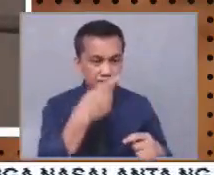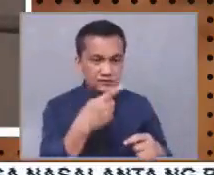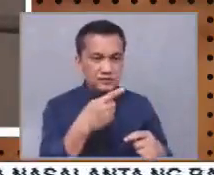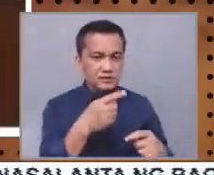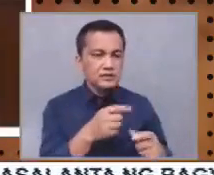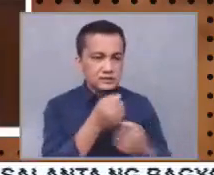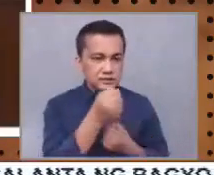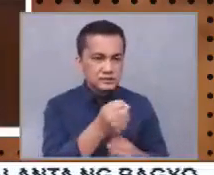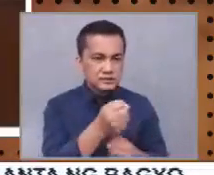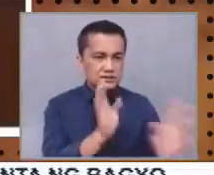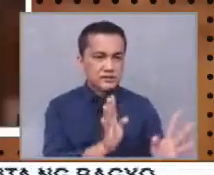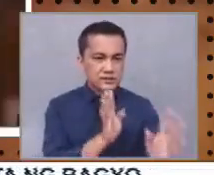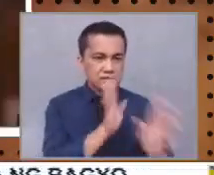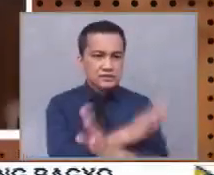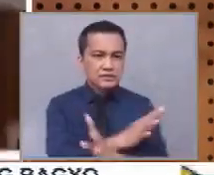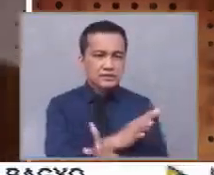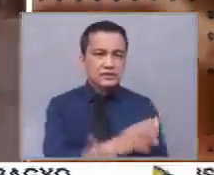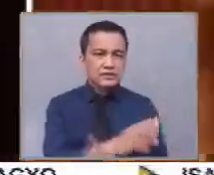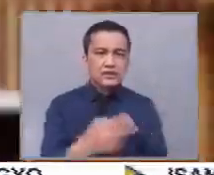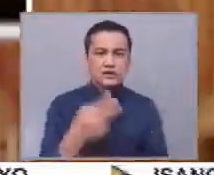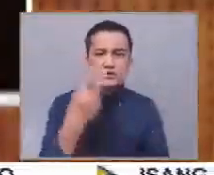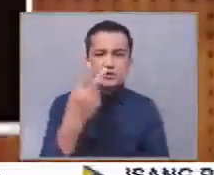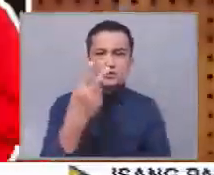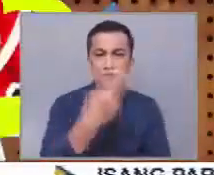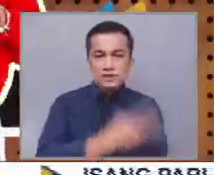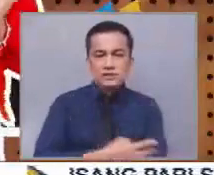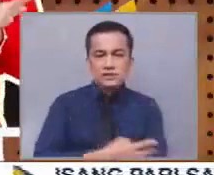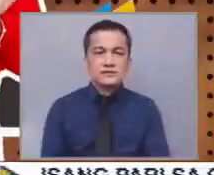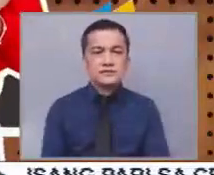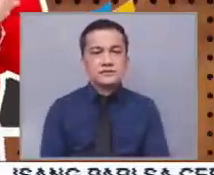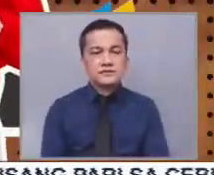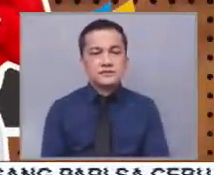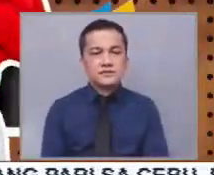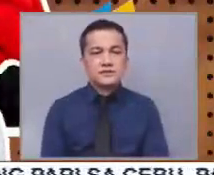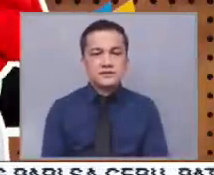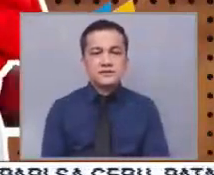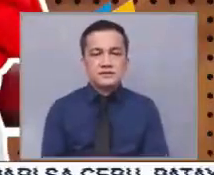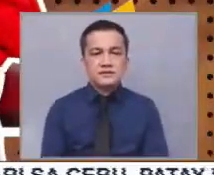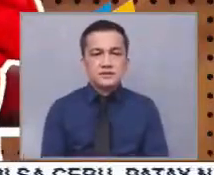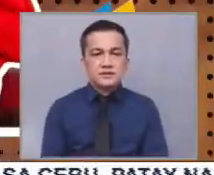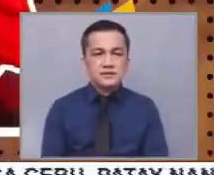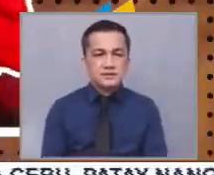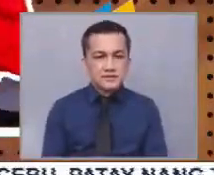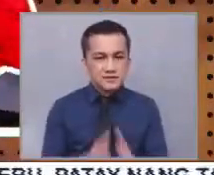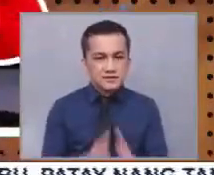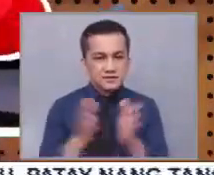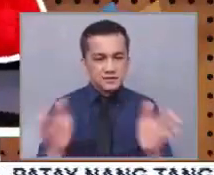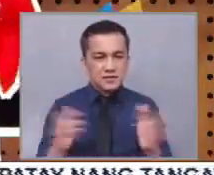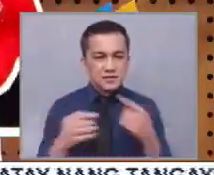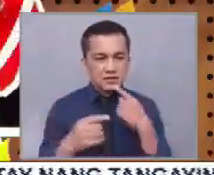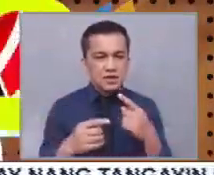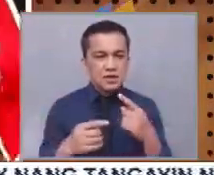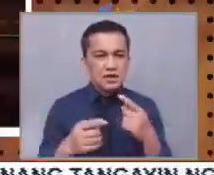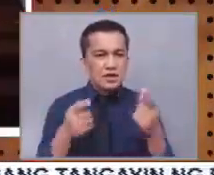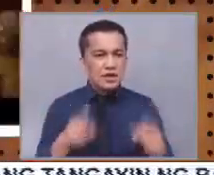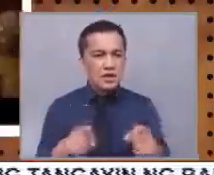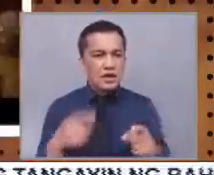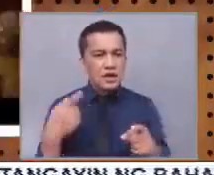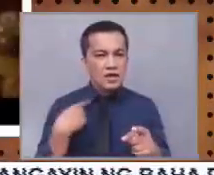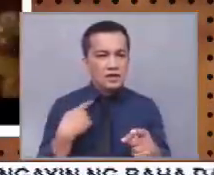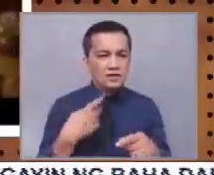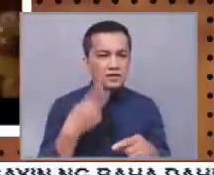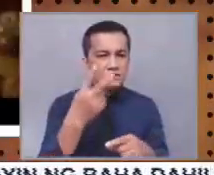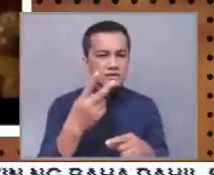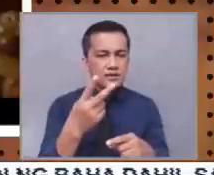sa loob ng dalawang araw. With its generally favored reviews, nagkaroon pa ito ng dalawang installments.